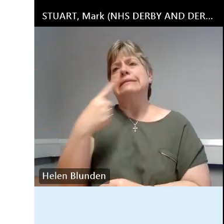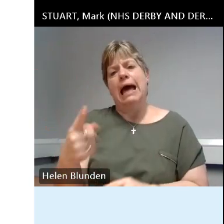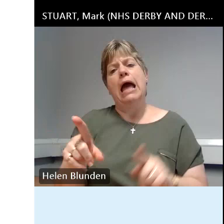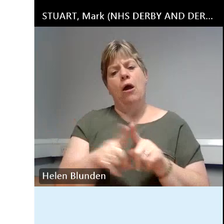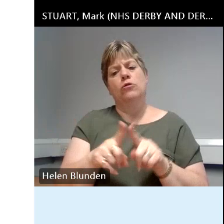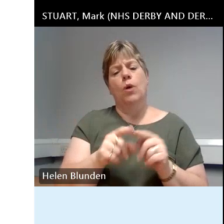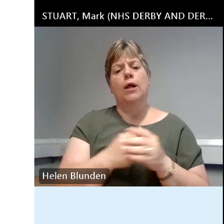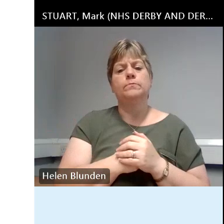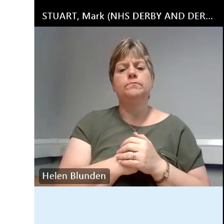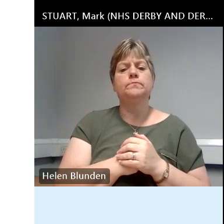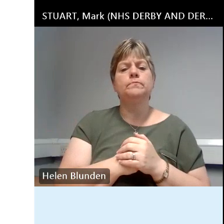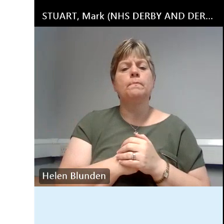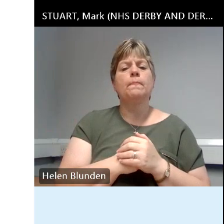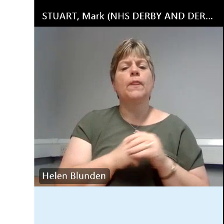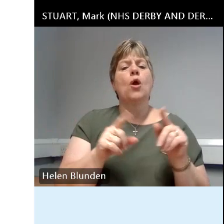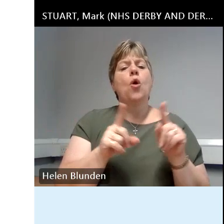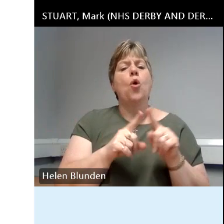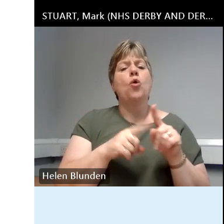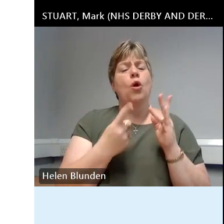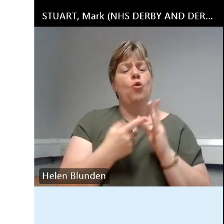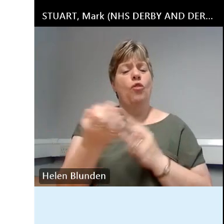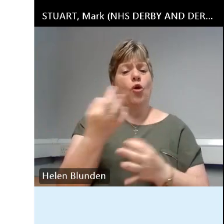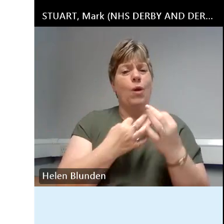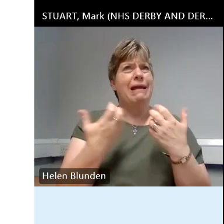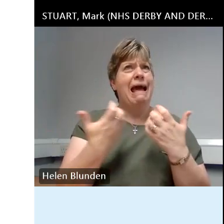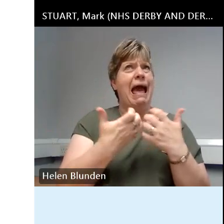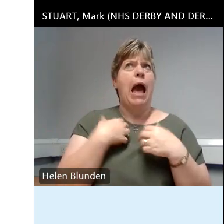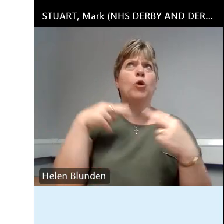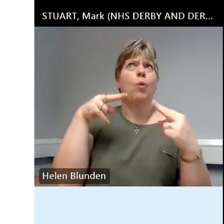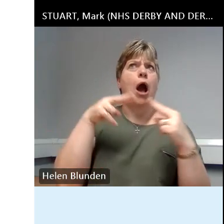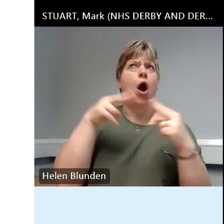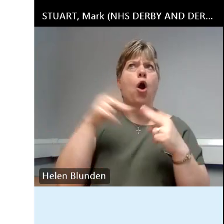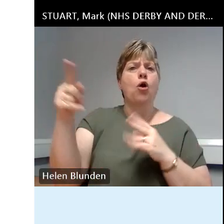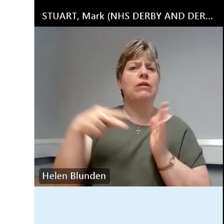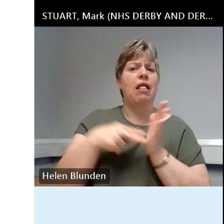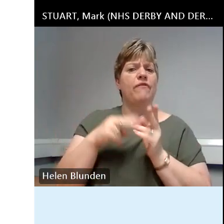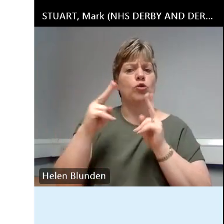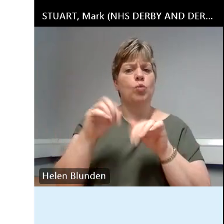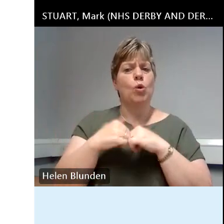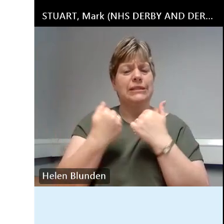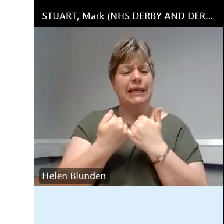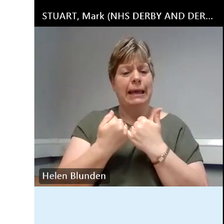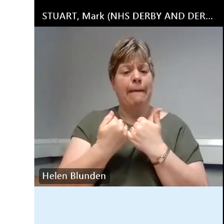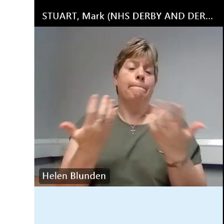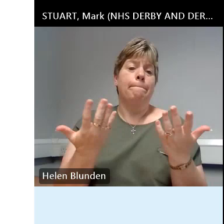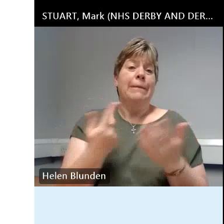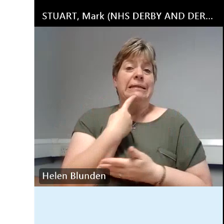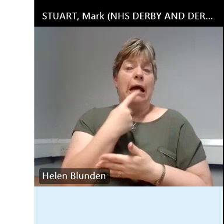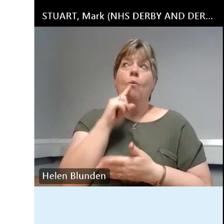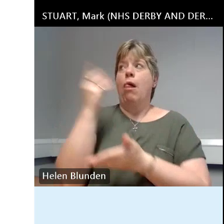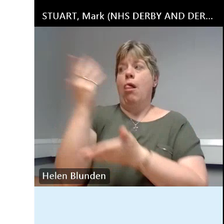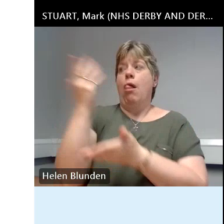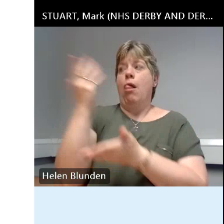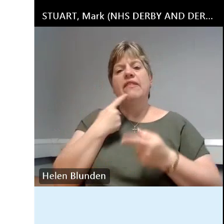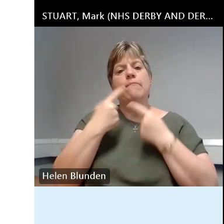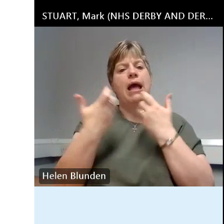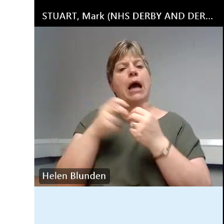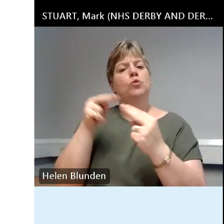consideration. And another frequently asked question we get is around how to contact the virtual ward team. And as I said, you'll be given that